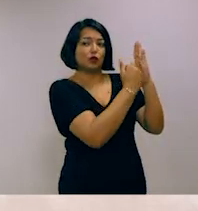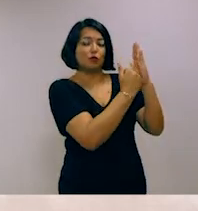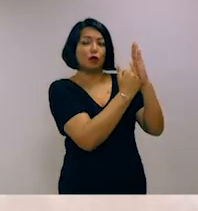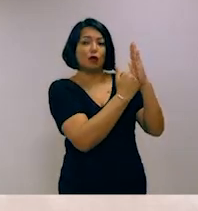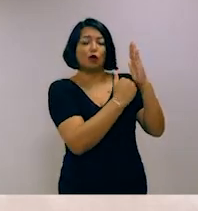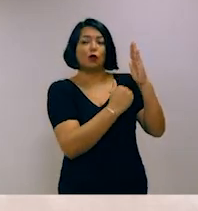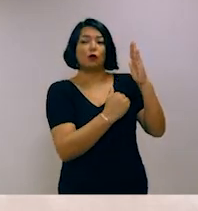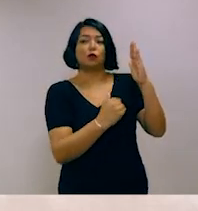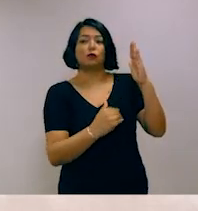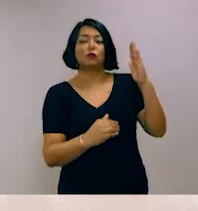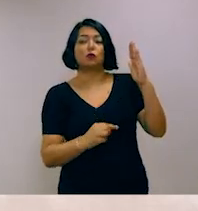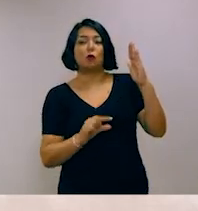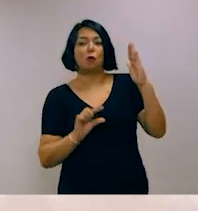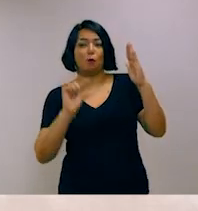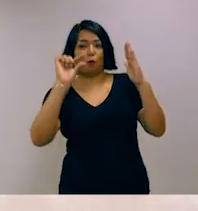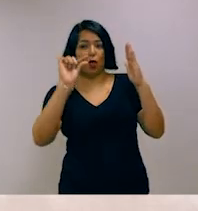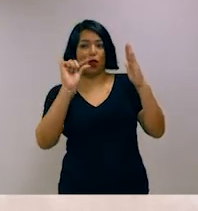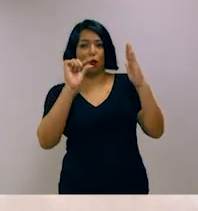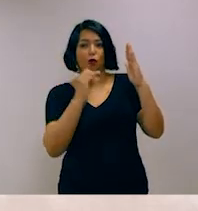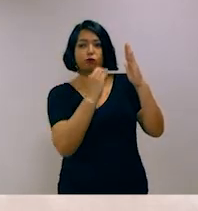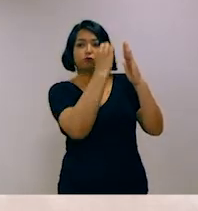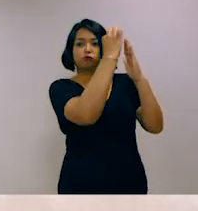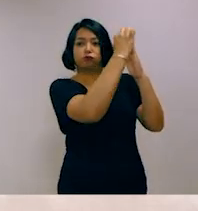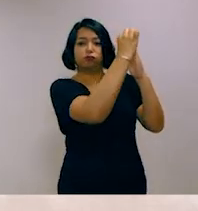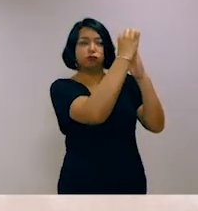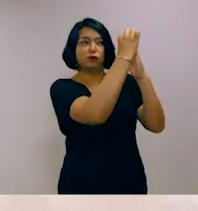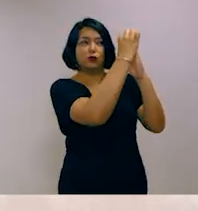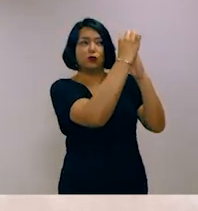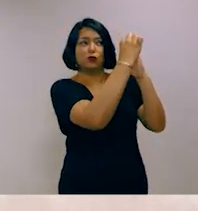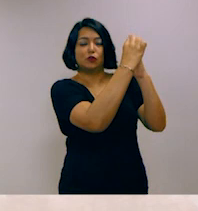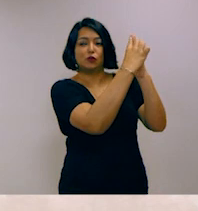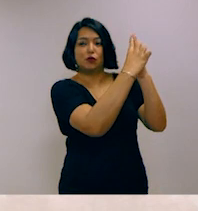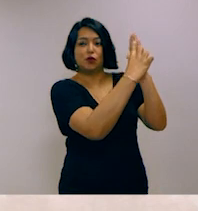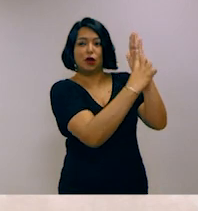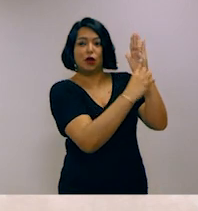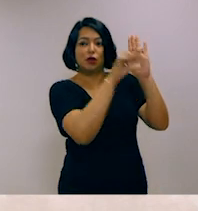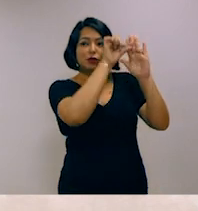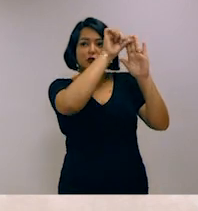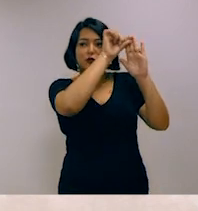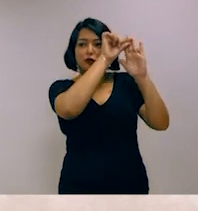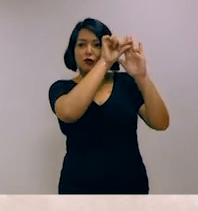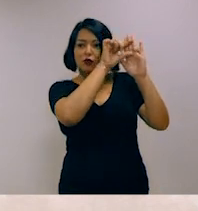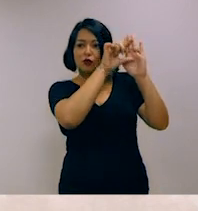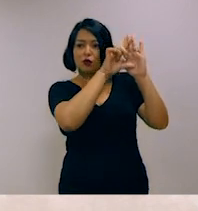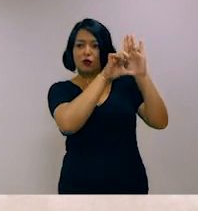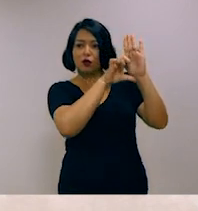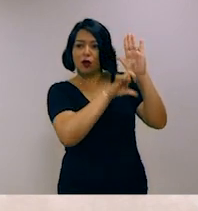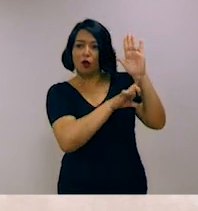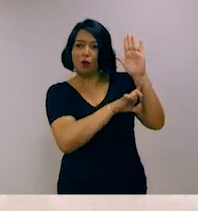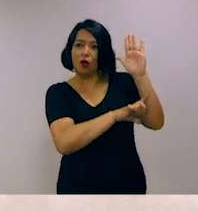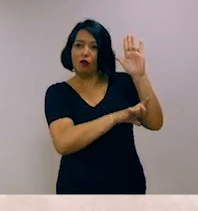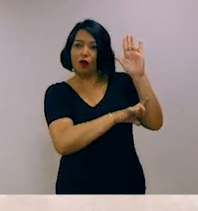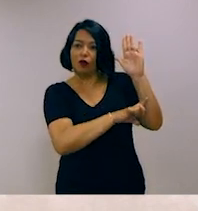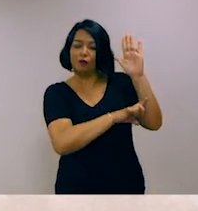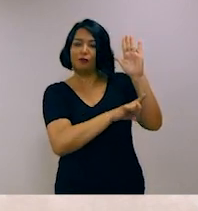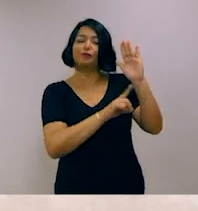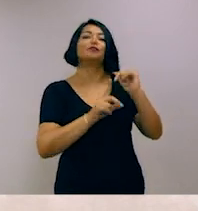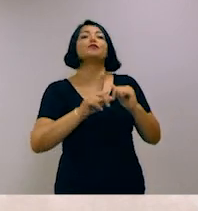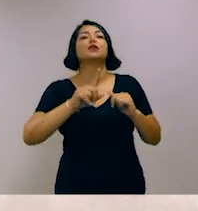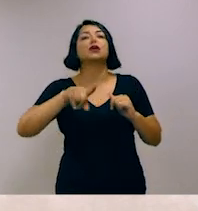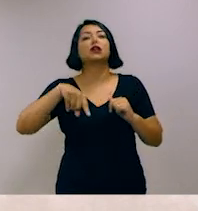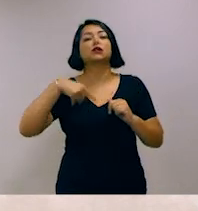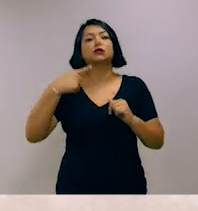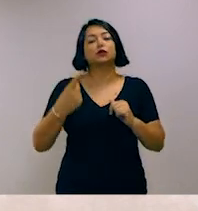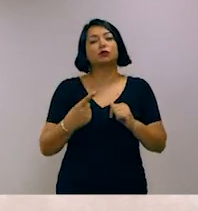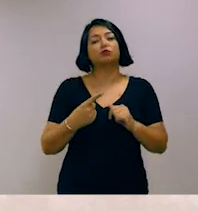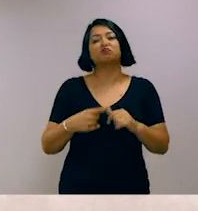prices from a smaller to bigger value, only the items that has the same unit, measuring